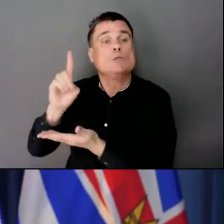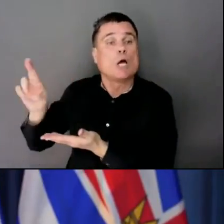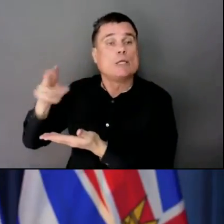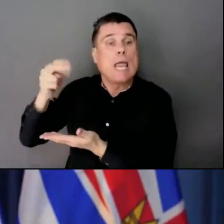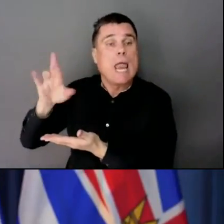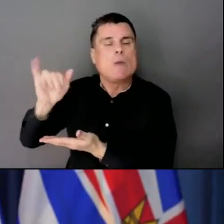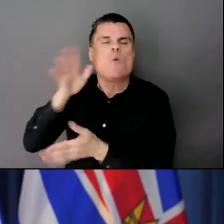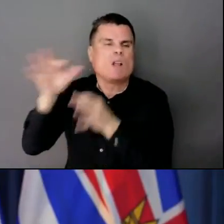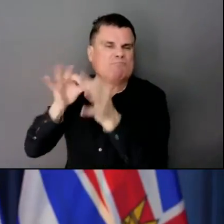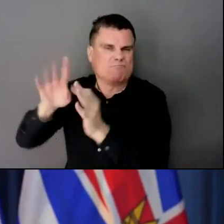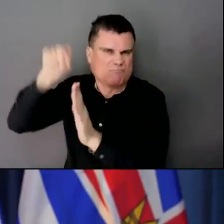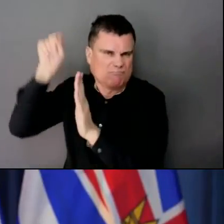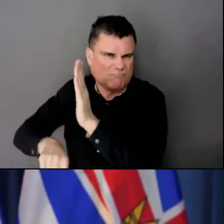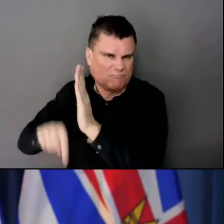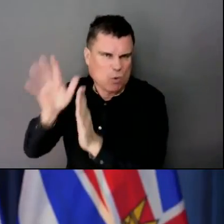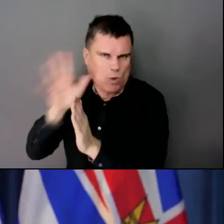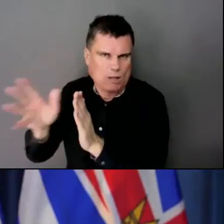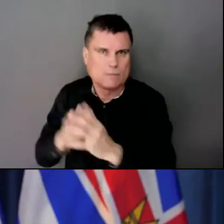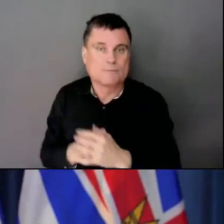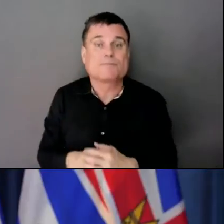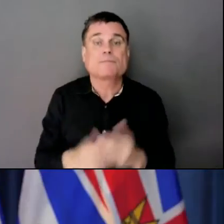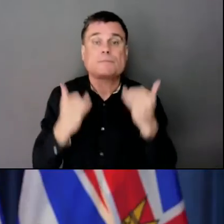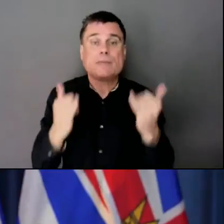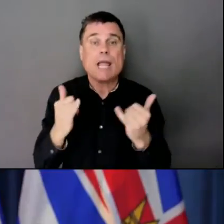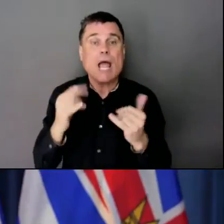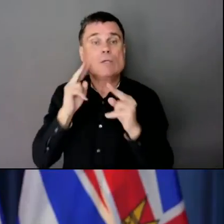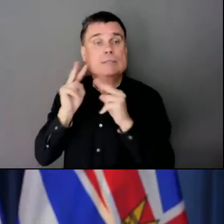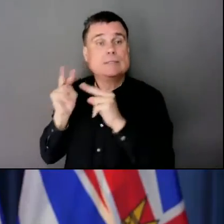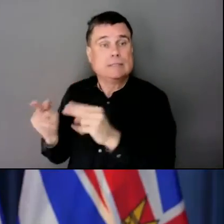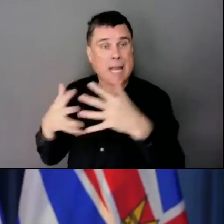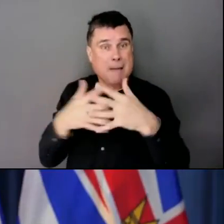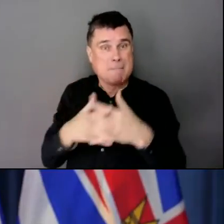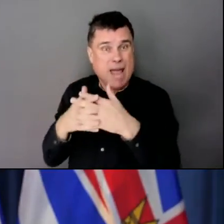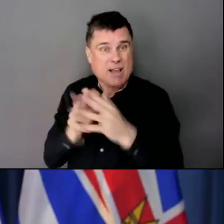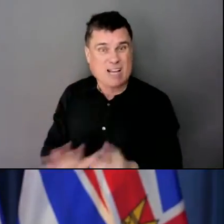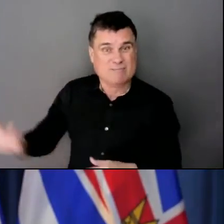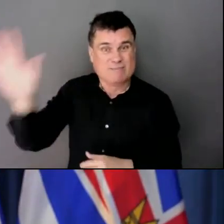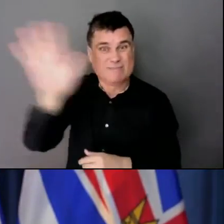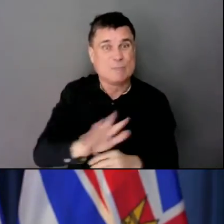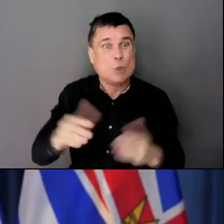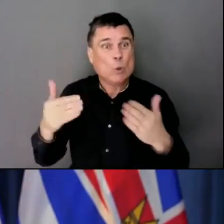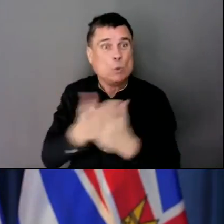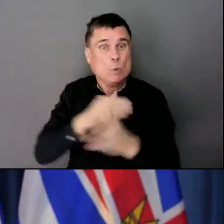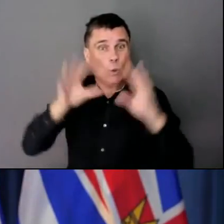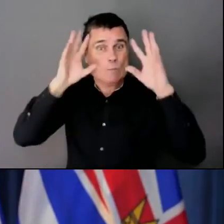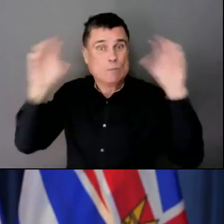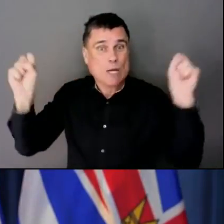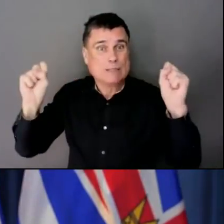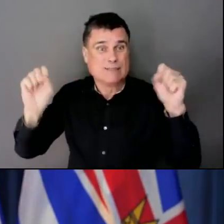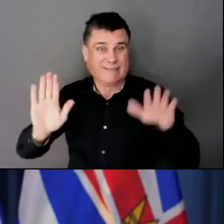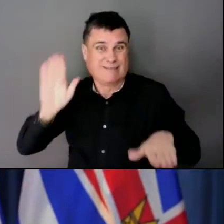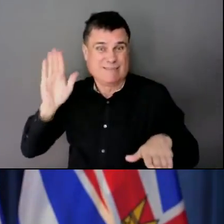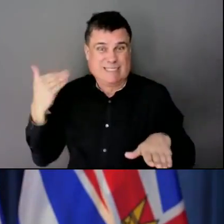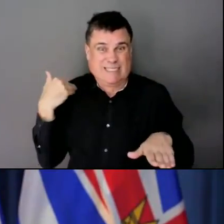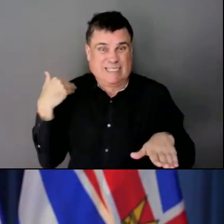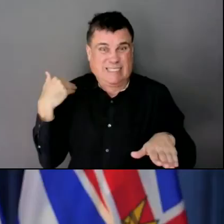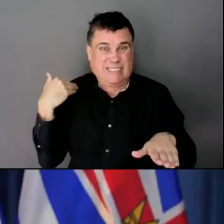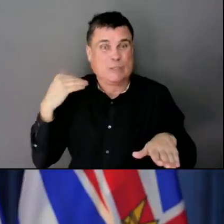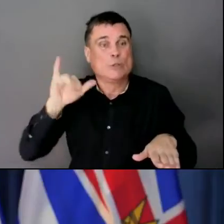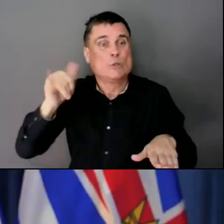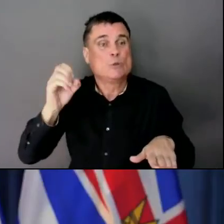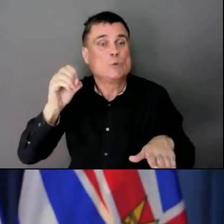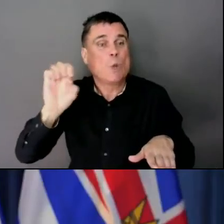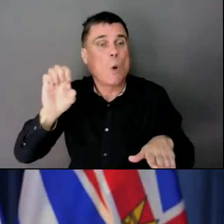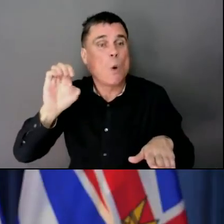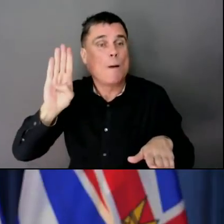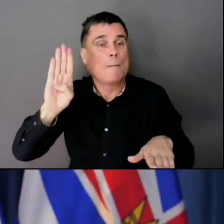States with the emergence of a new federal government and the election and the inauguration of President Joe Biden, that science is taking the front